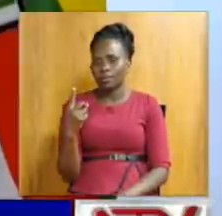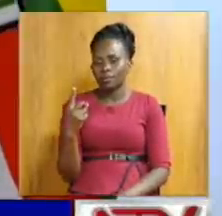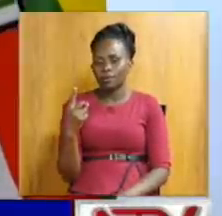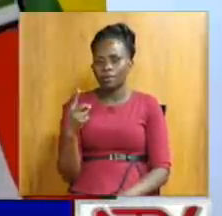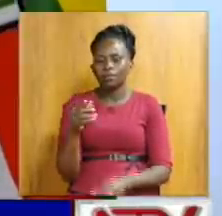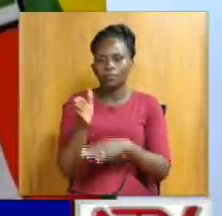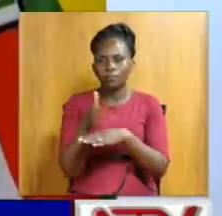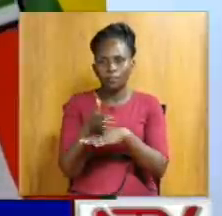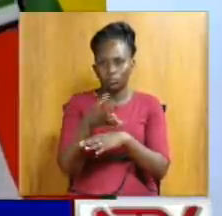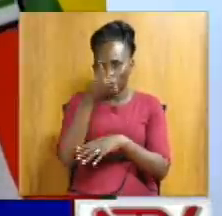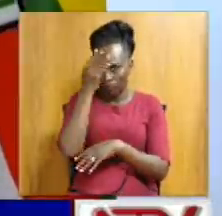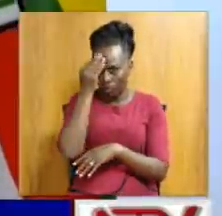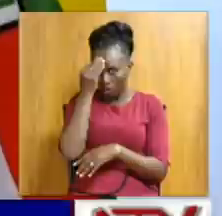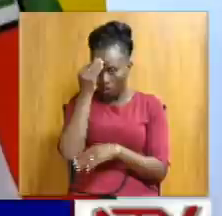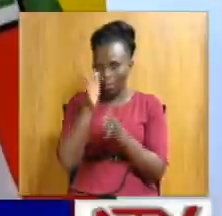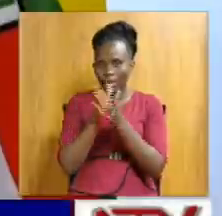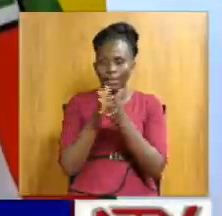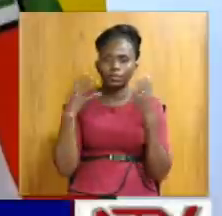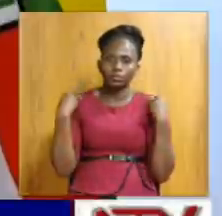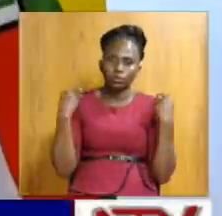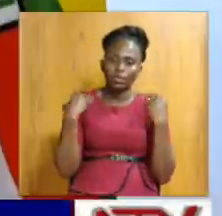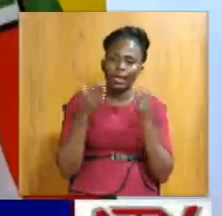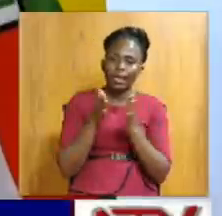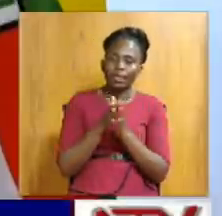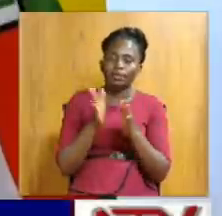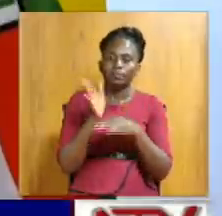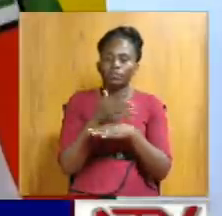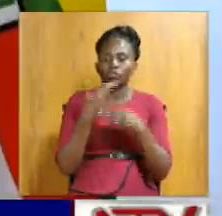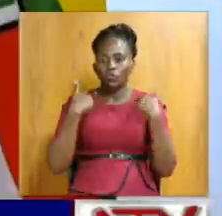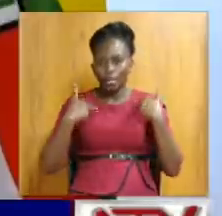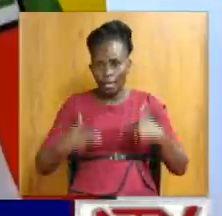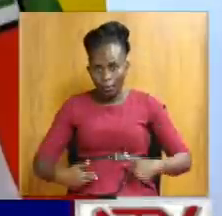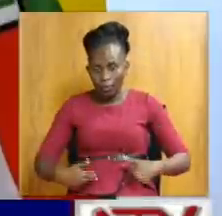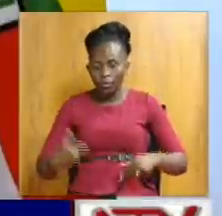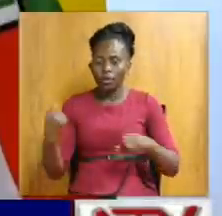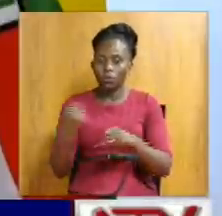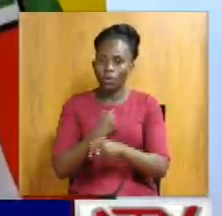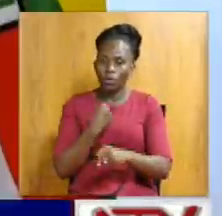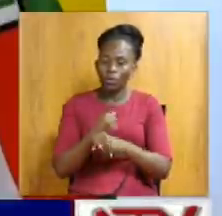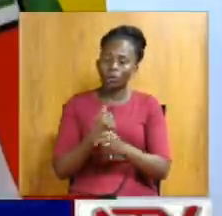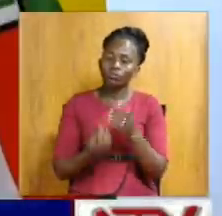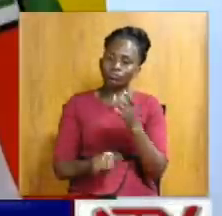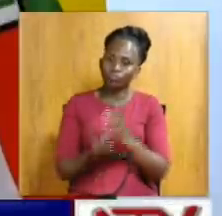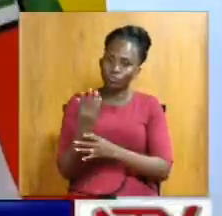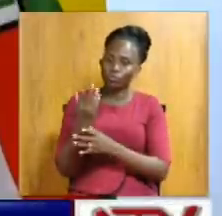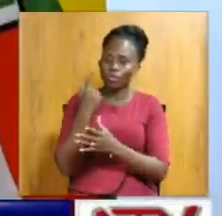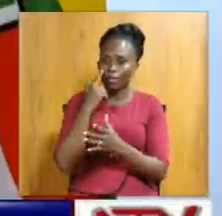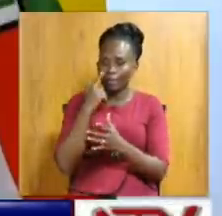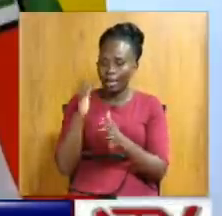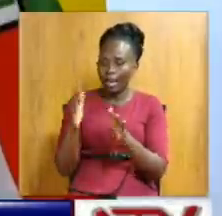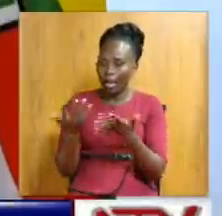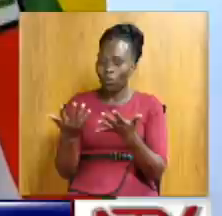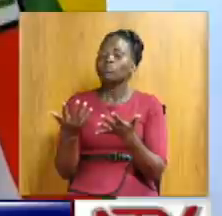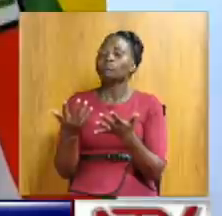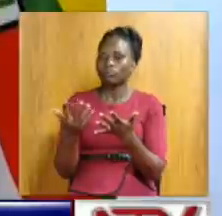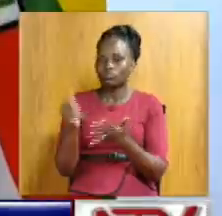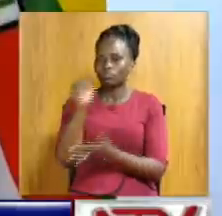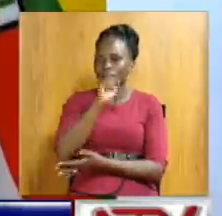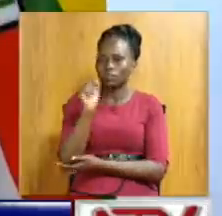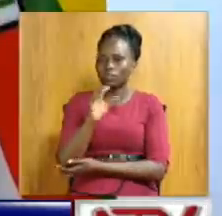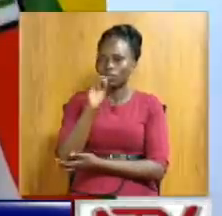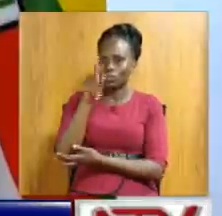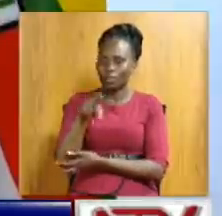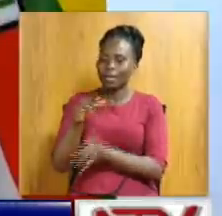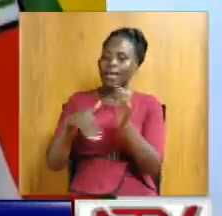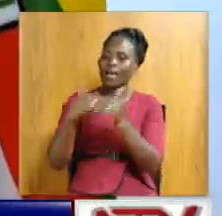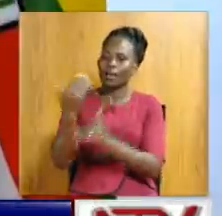2021. The Minister of Education and Sports and the Minister of Health to work out applicable SOPs and communicate them.